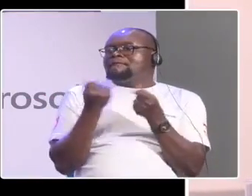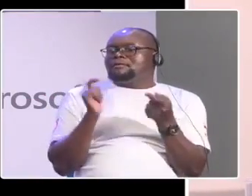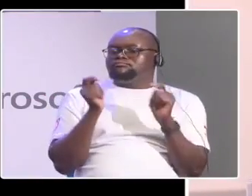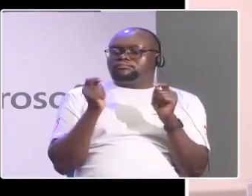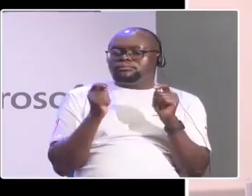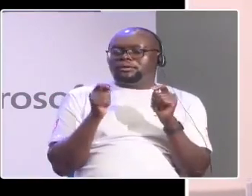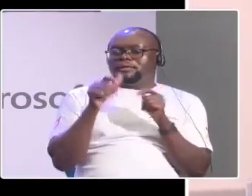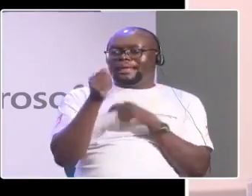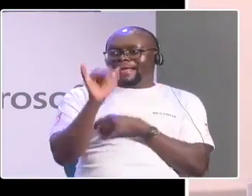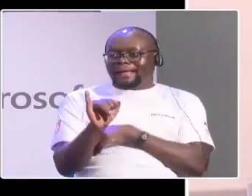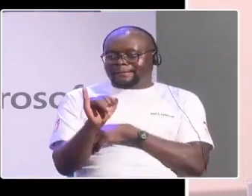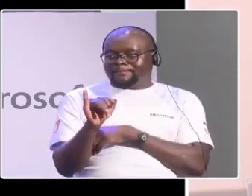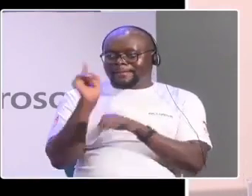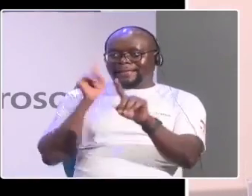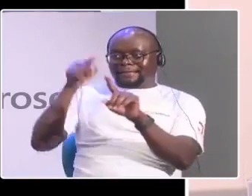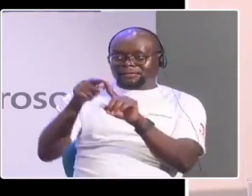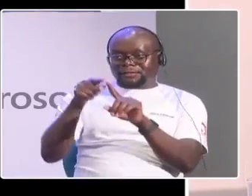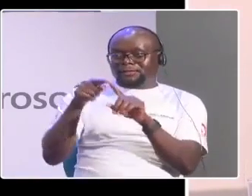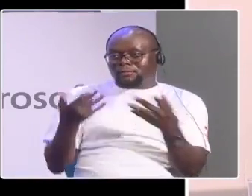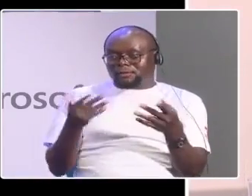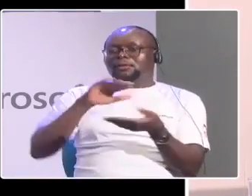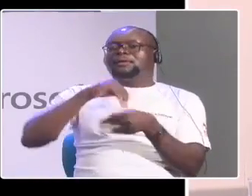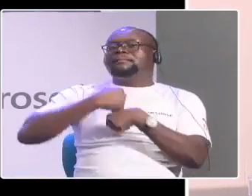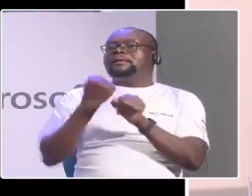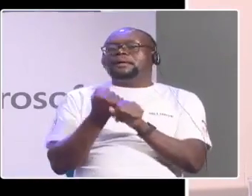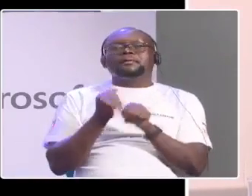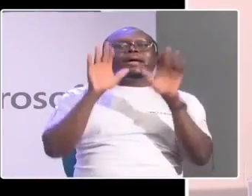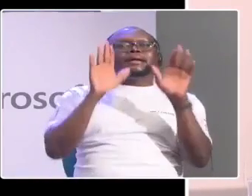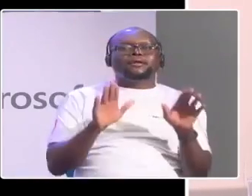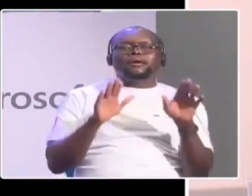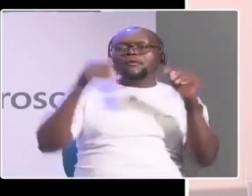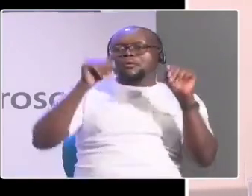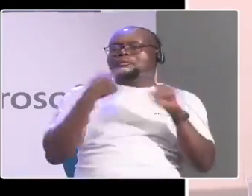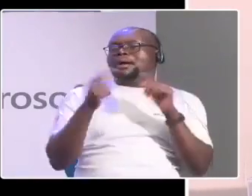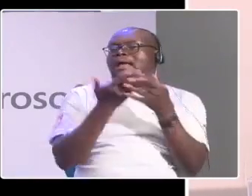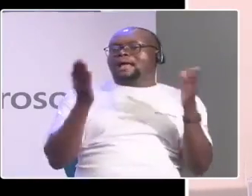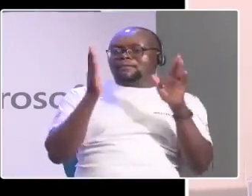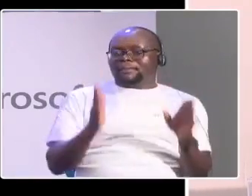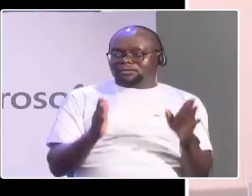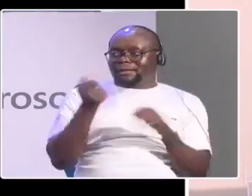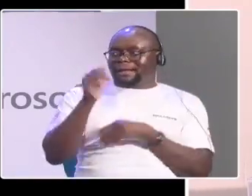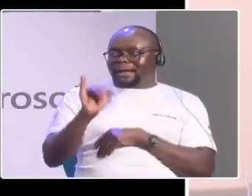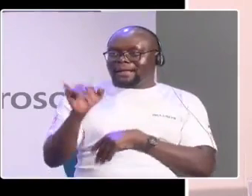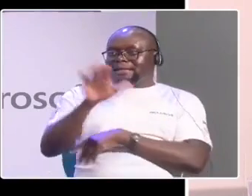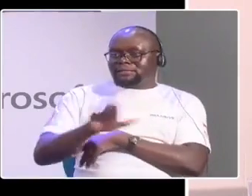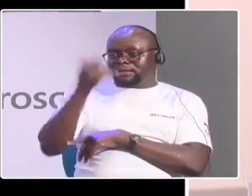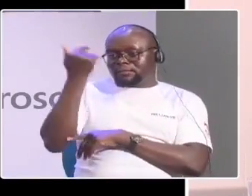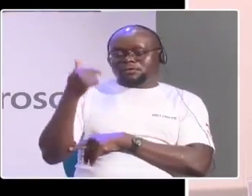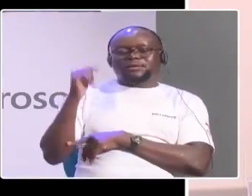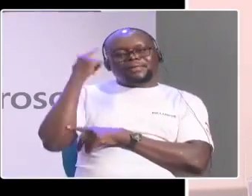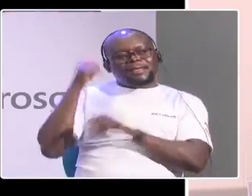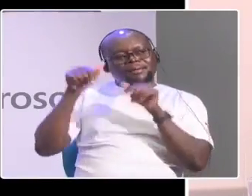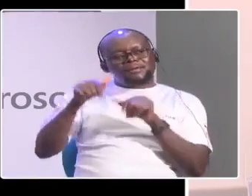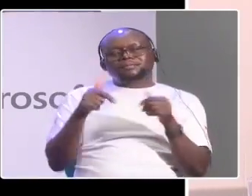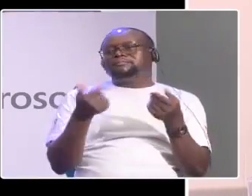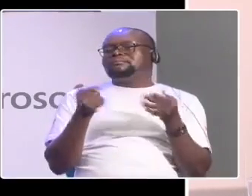AI. Intentionality is going to be critical, not just for Google, but for everyone in the AI space, because we're thinking about these are